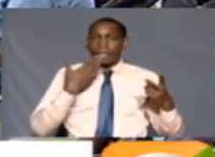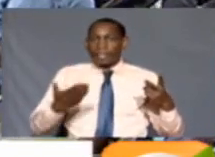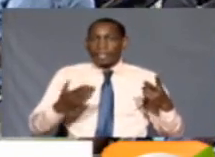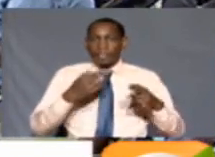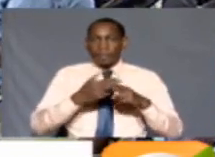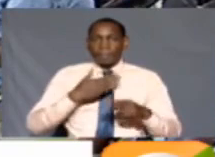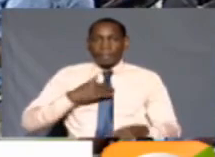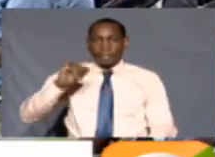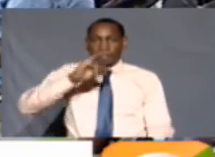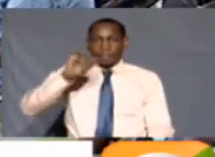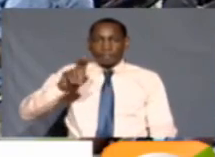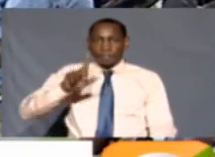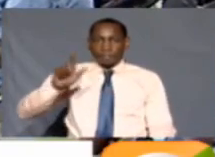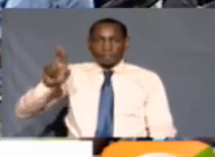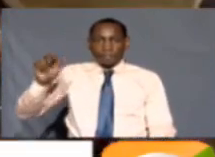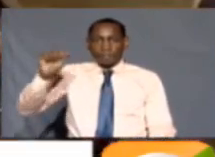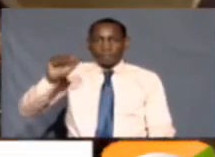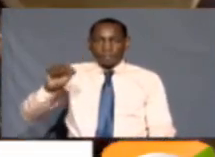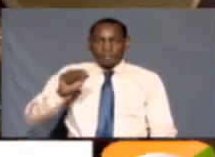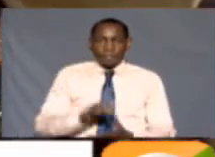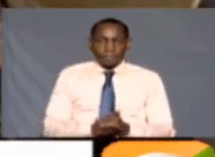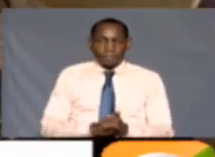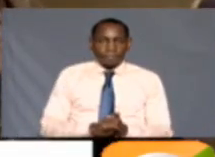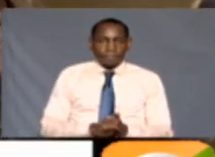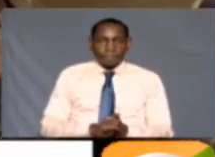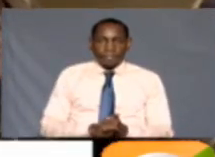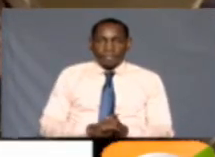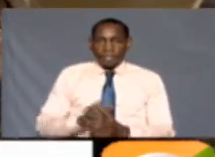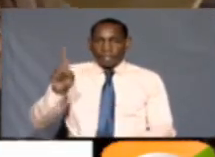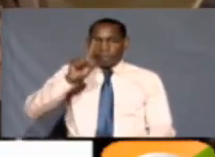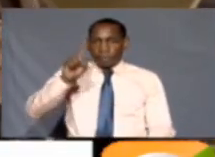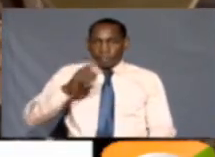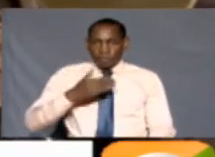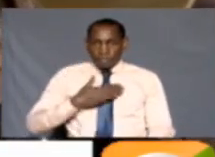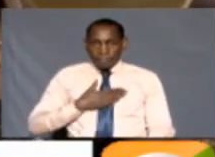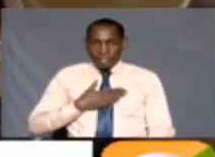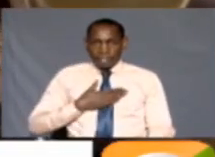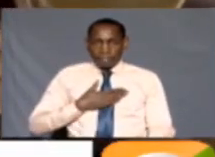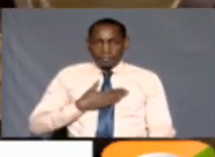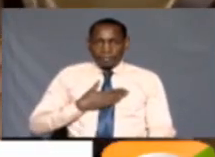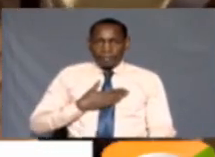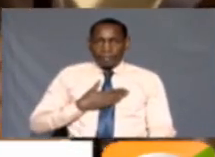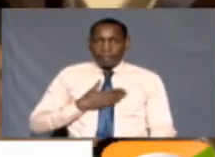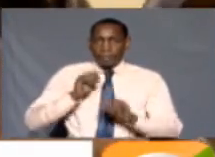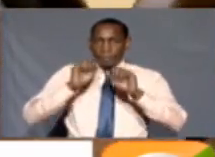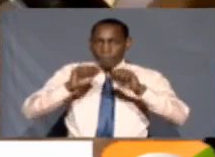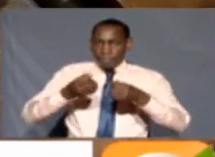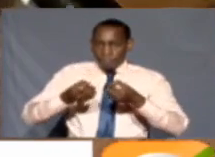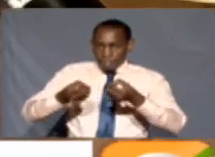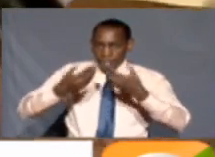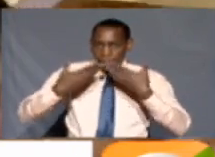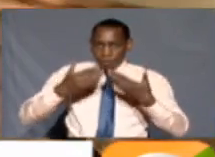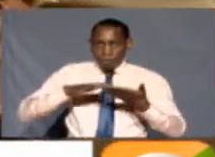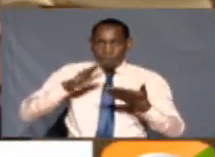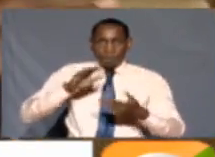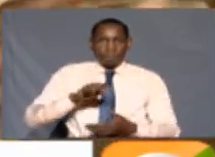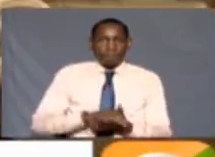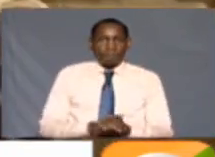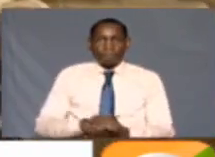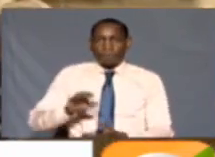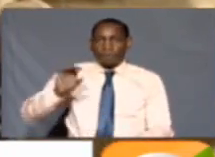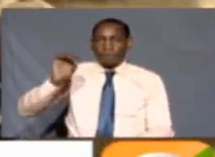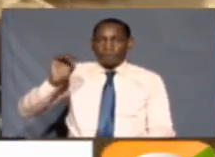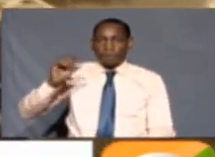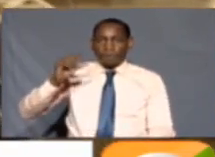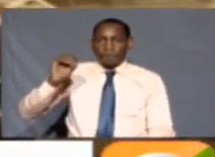Sir Julius Okoth. I am an independent community organizer. Mine is to Ogola. Maybe you can enlighten me on this. Sorry, to Ogola? Ogola,